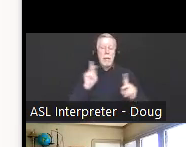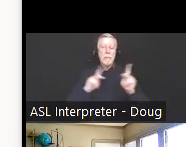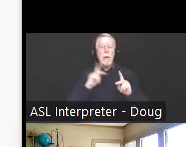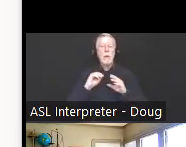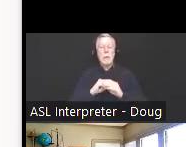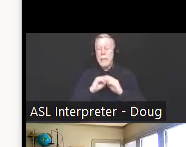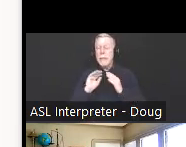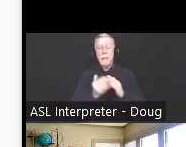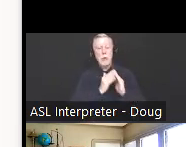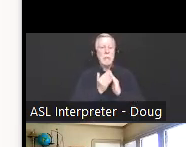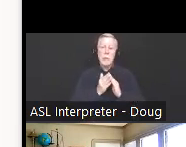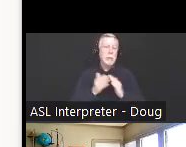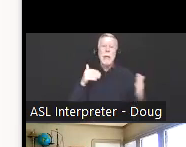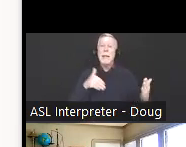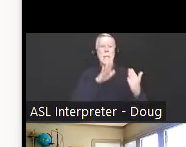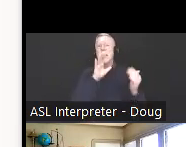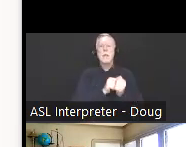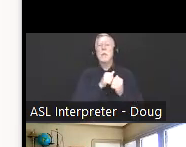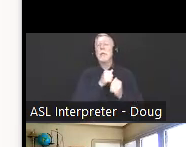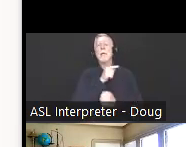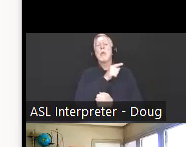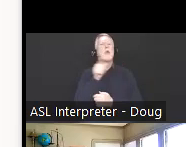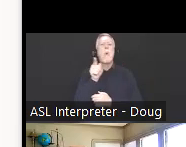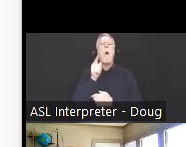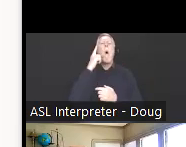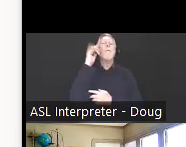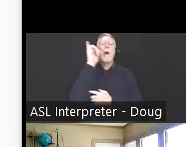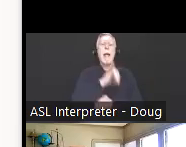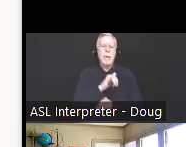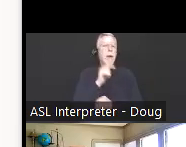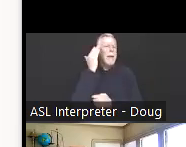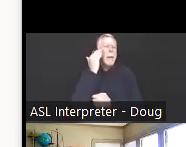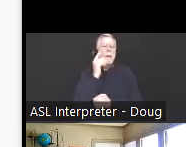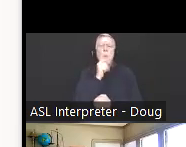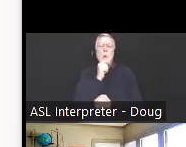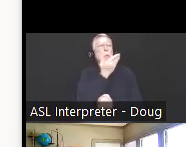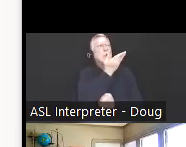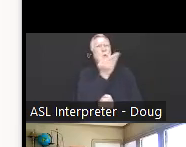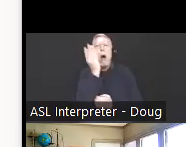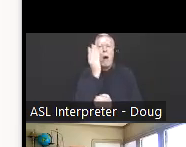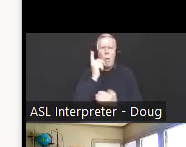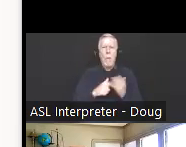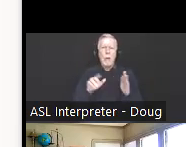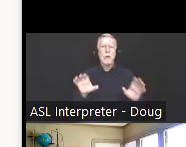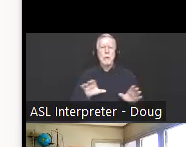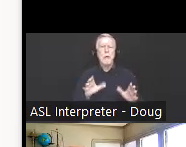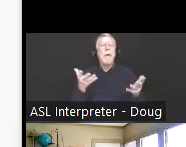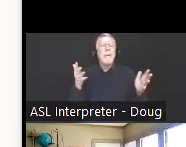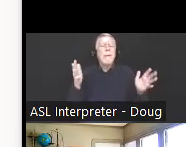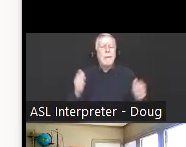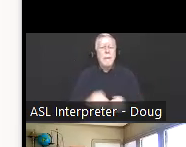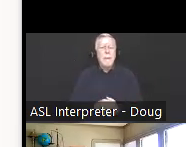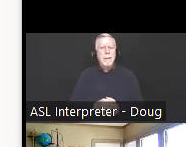communities have been dealing with y'all forever. They know kind of who you are and what you do, right? So, and